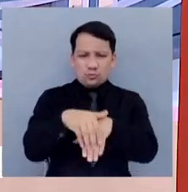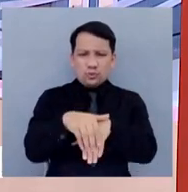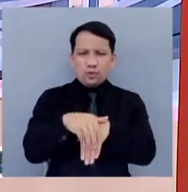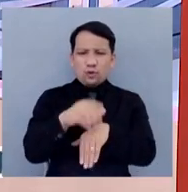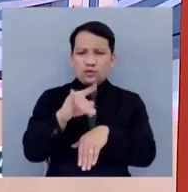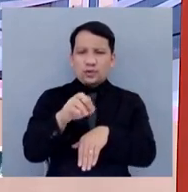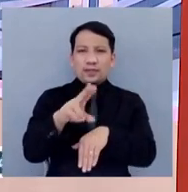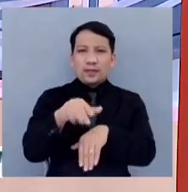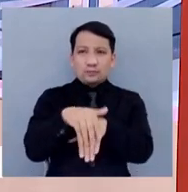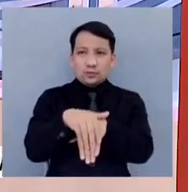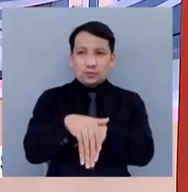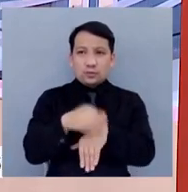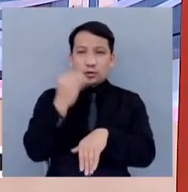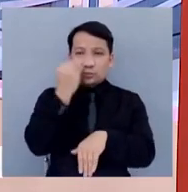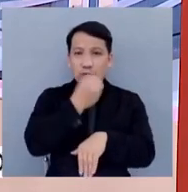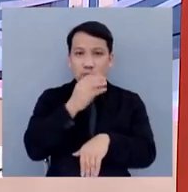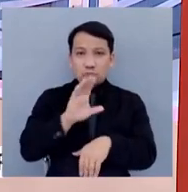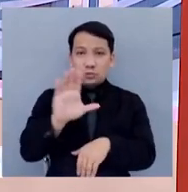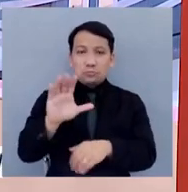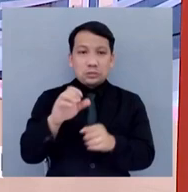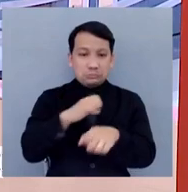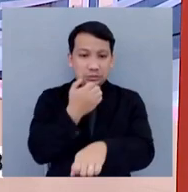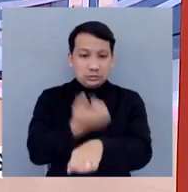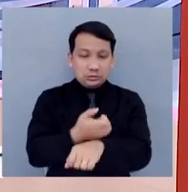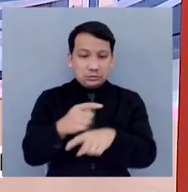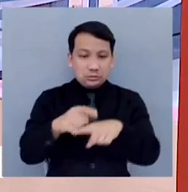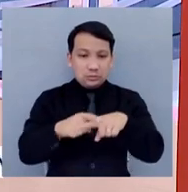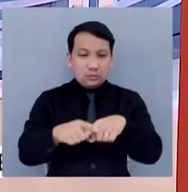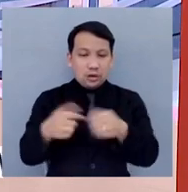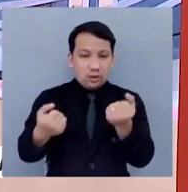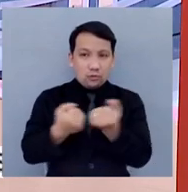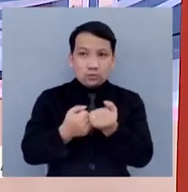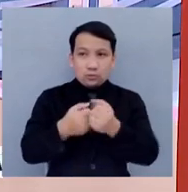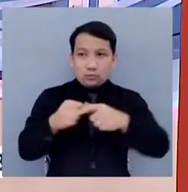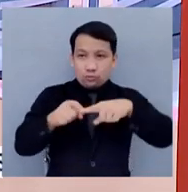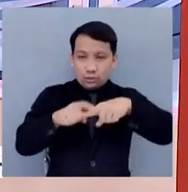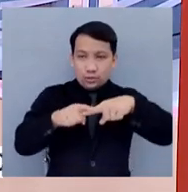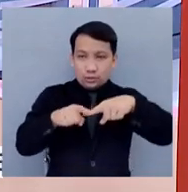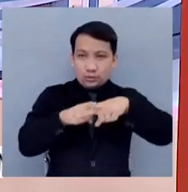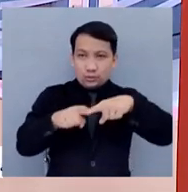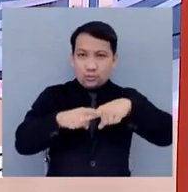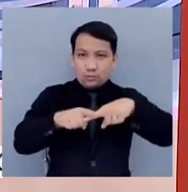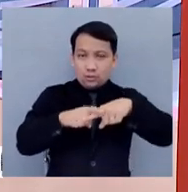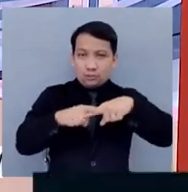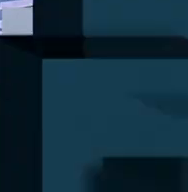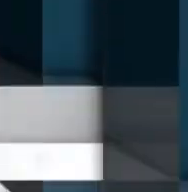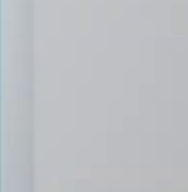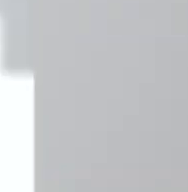Chico tells us, the Energy Department is citing supply issues as one of the causes of the problem.